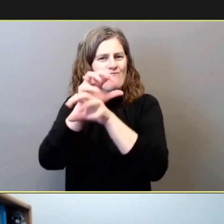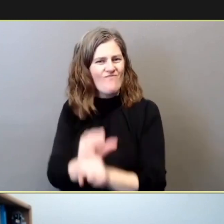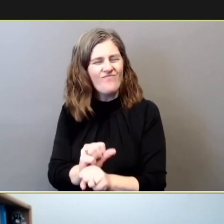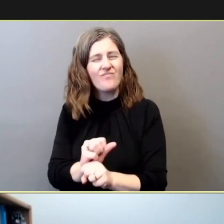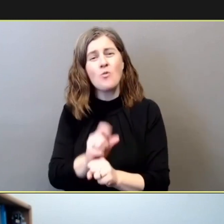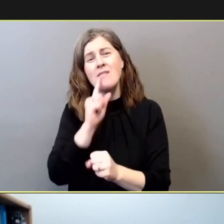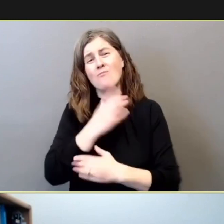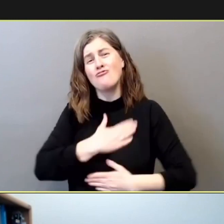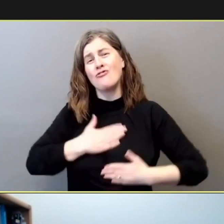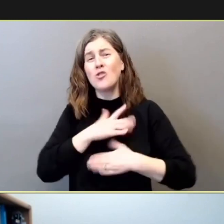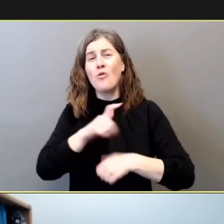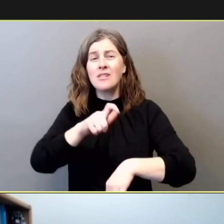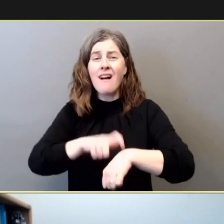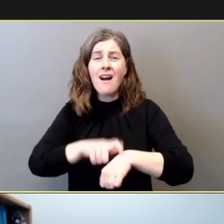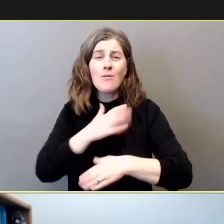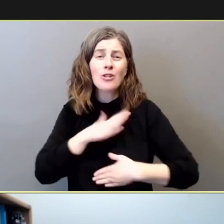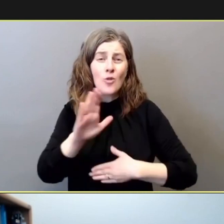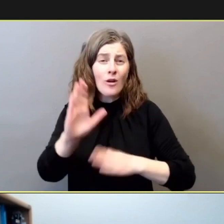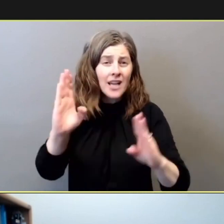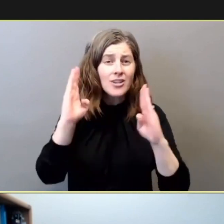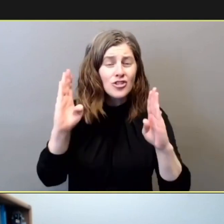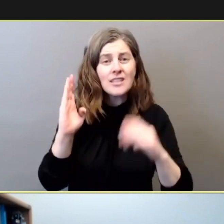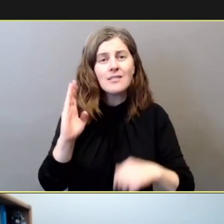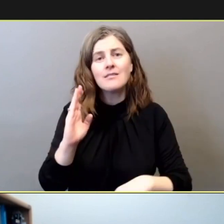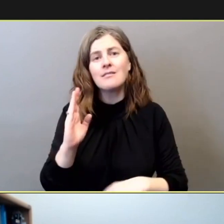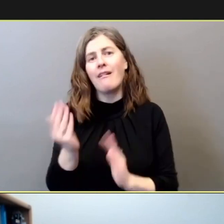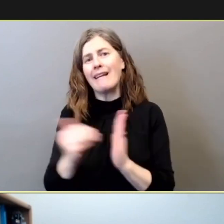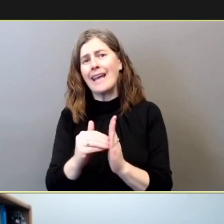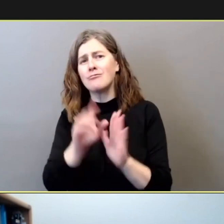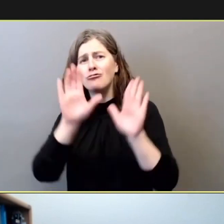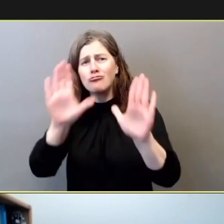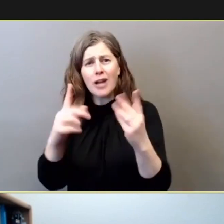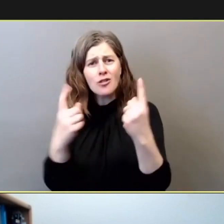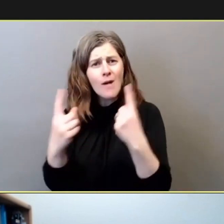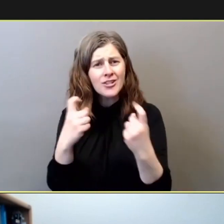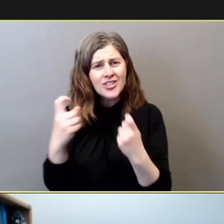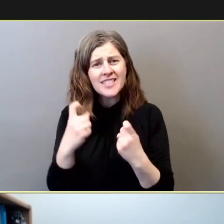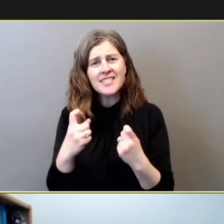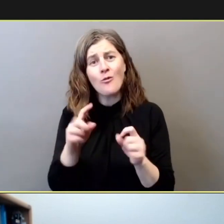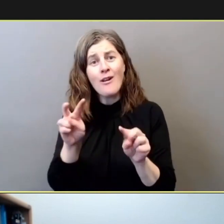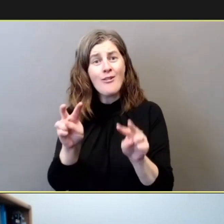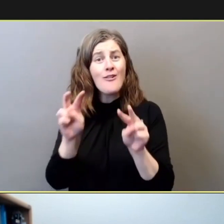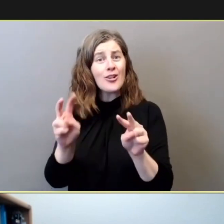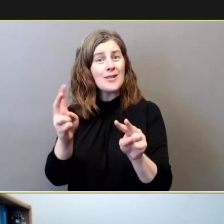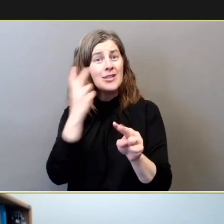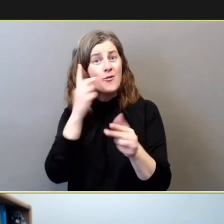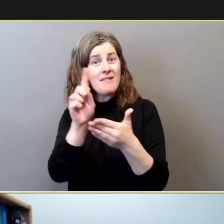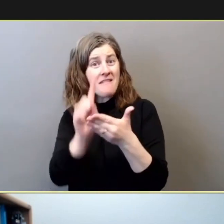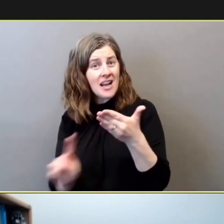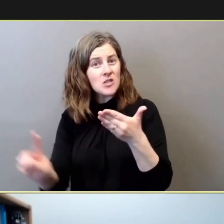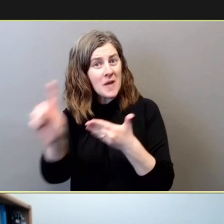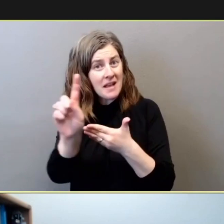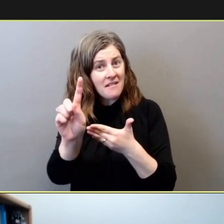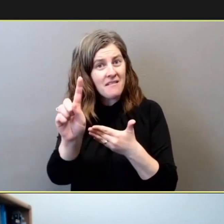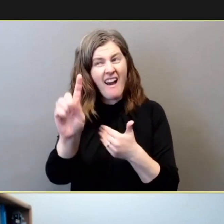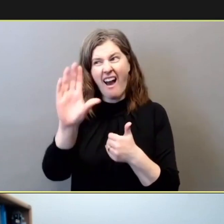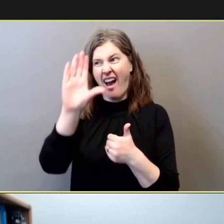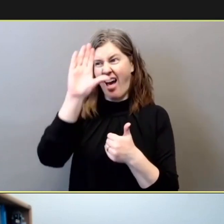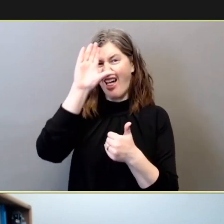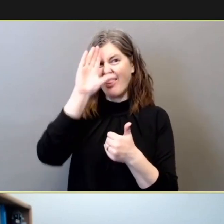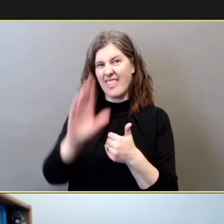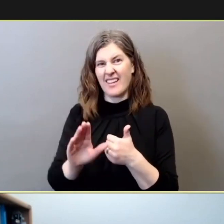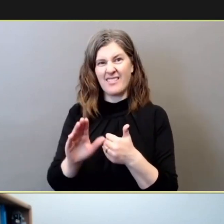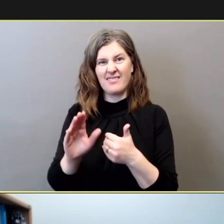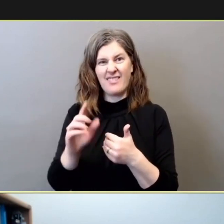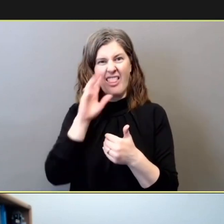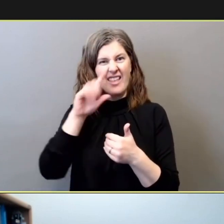time, attention. Again, great questions today, and we look forward to seeing you next week. I think it's the 1